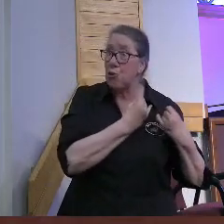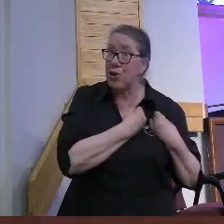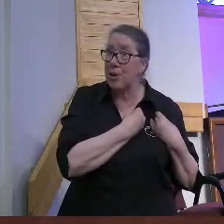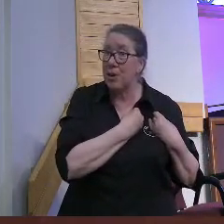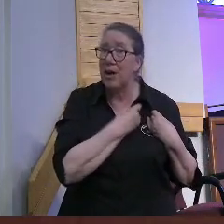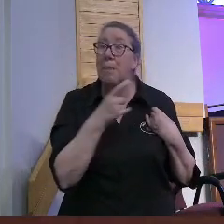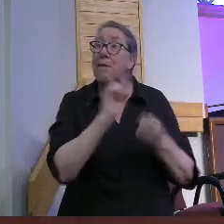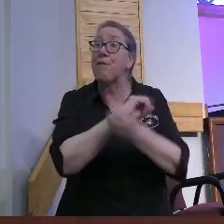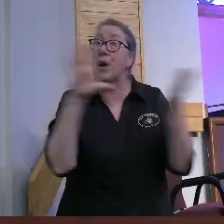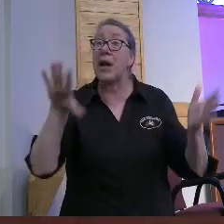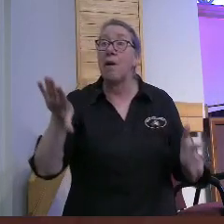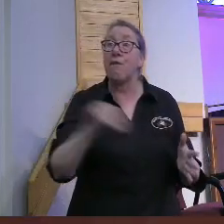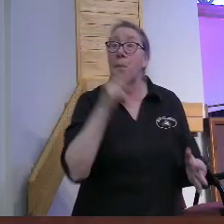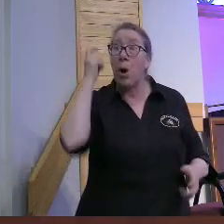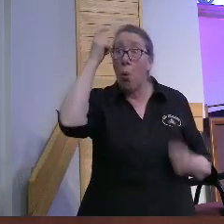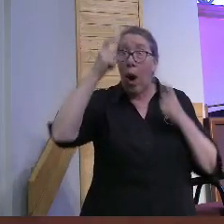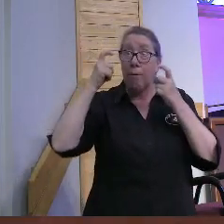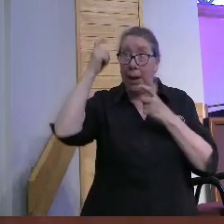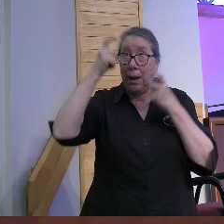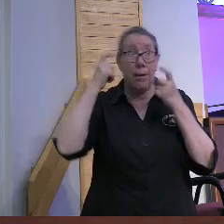worry. Somebody say amen.